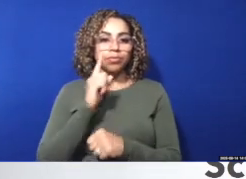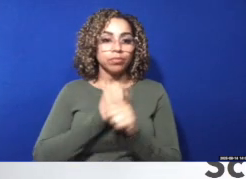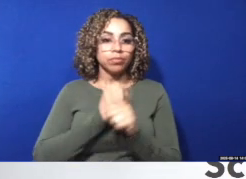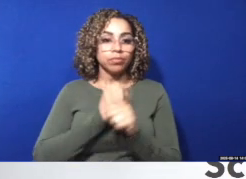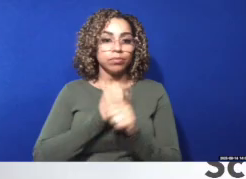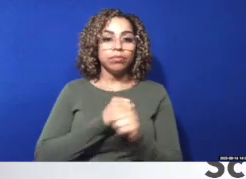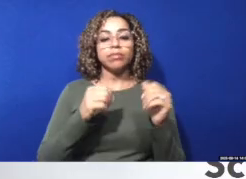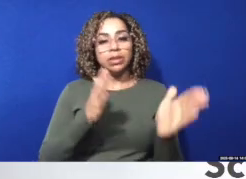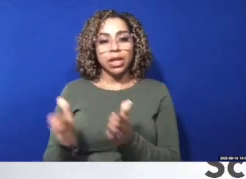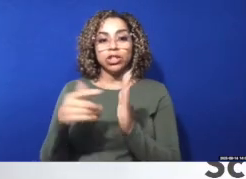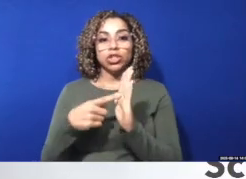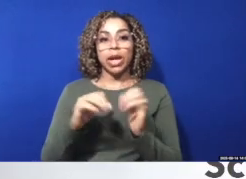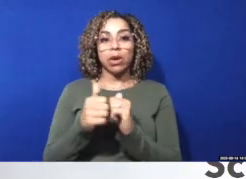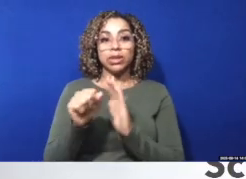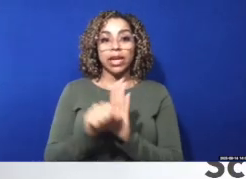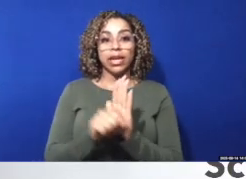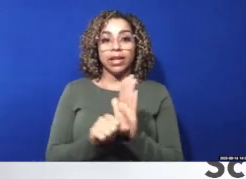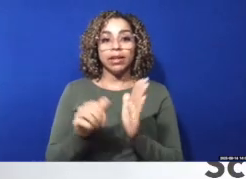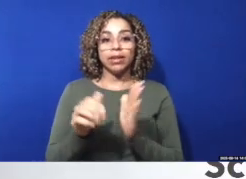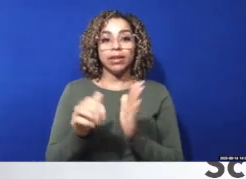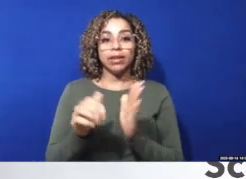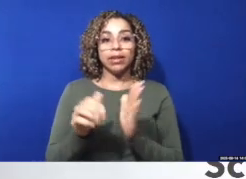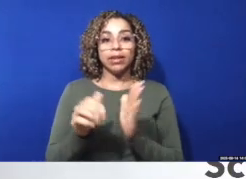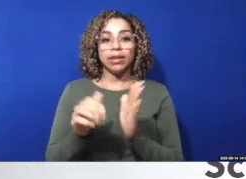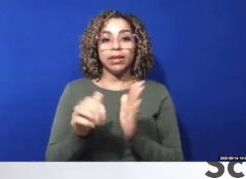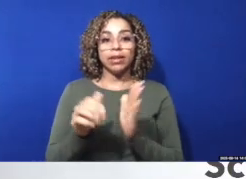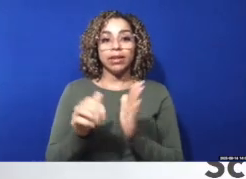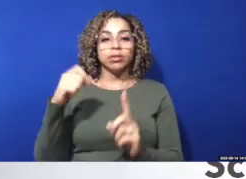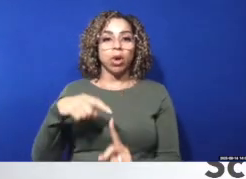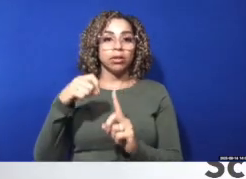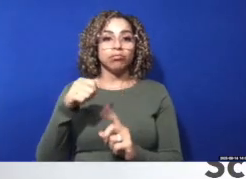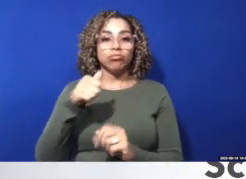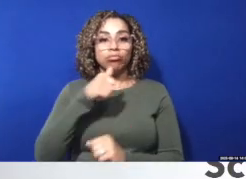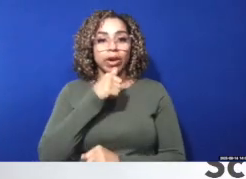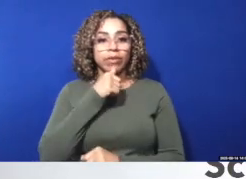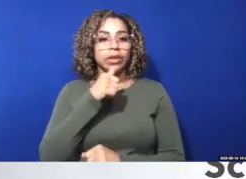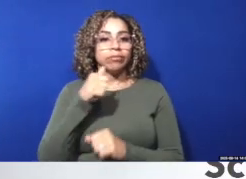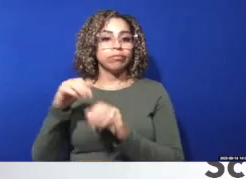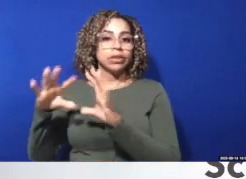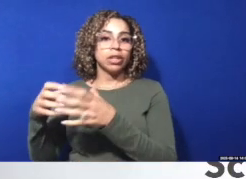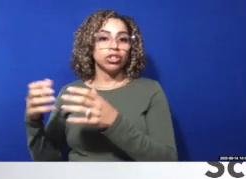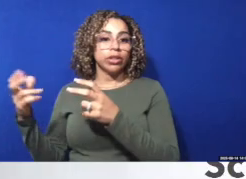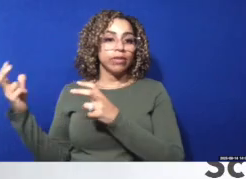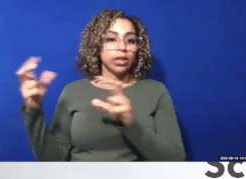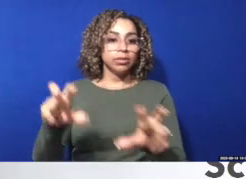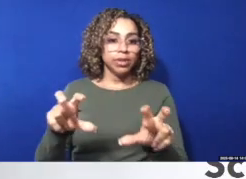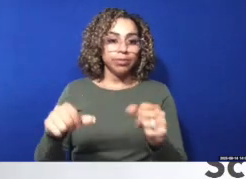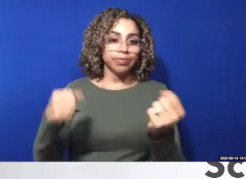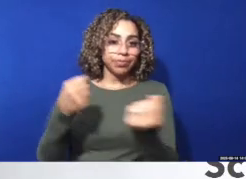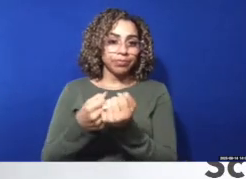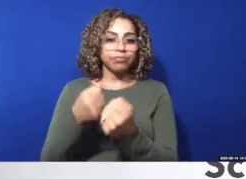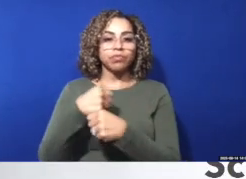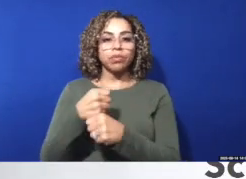can help spark private sector investment and create partnerships necessary to support the acceleration of clean technology